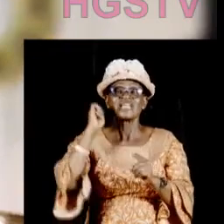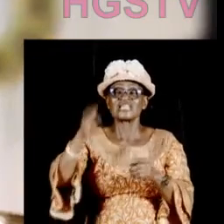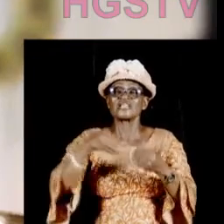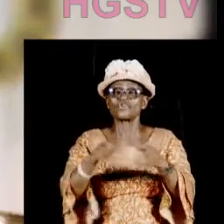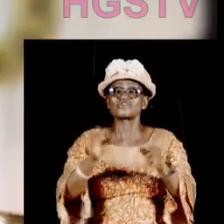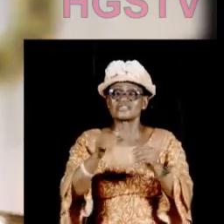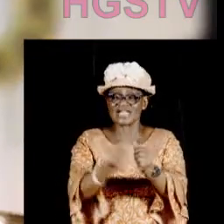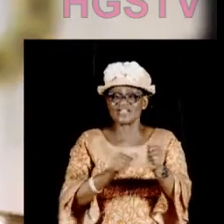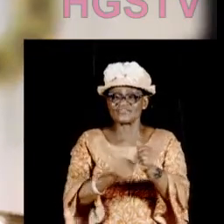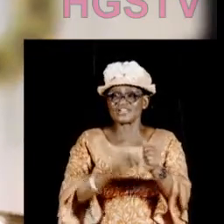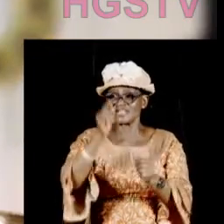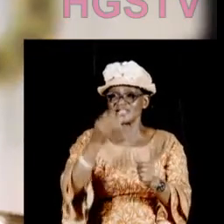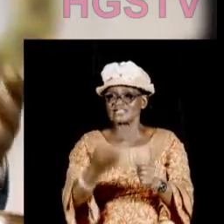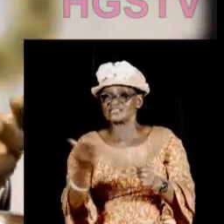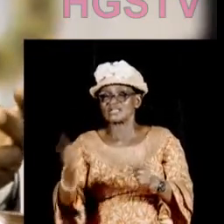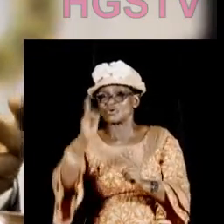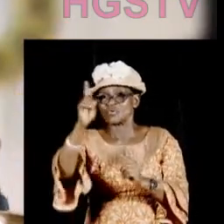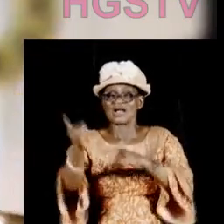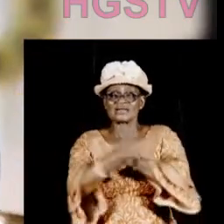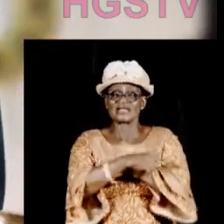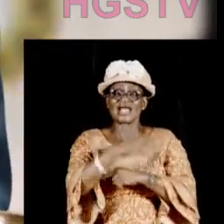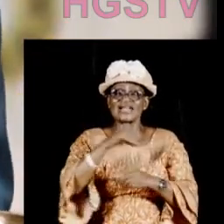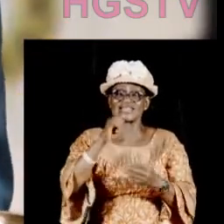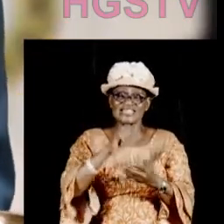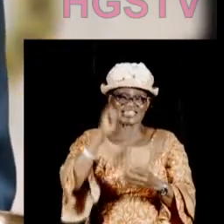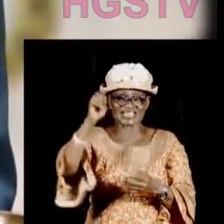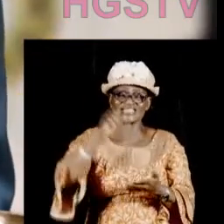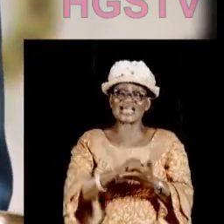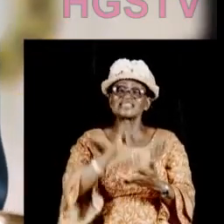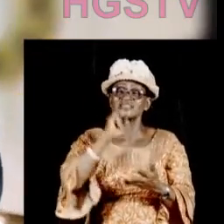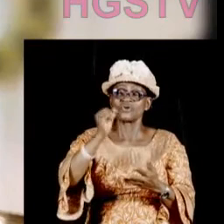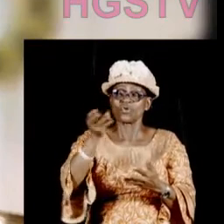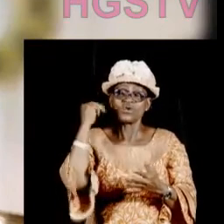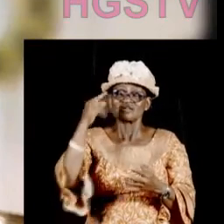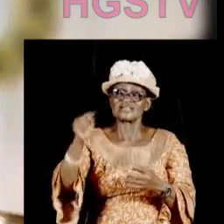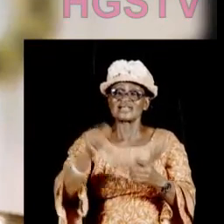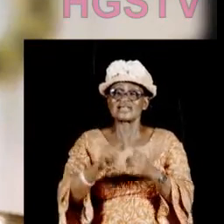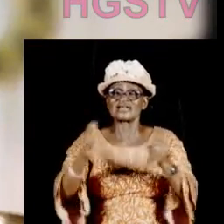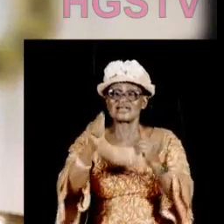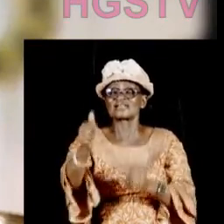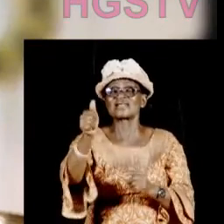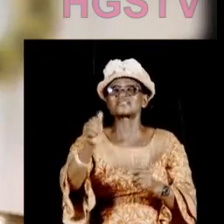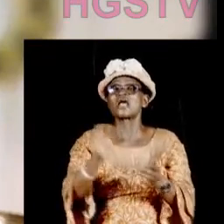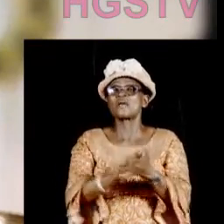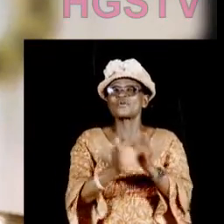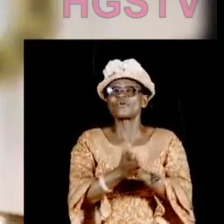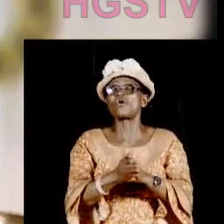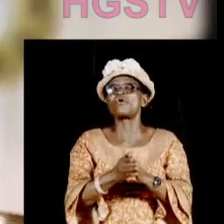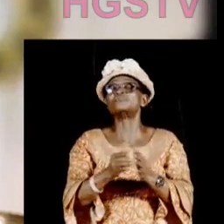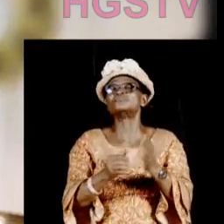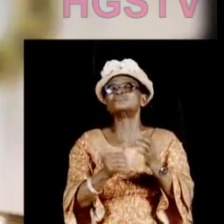day, and he that was the greatest became the lowest, such an extent that